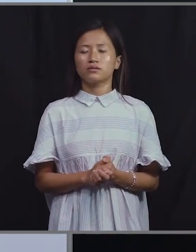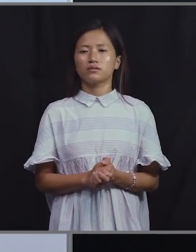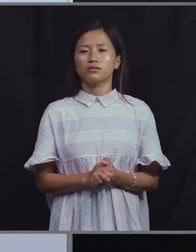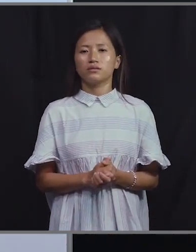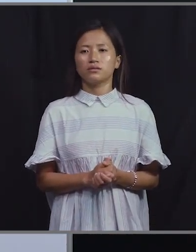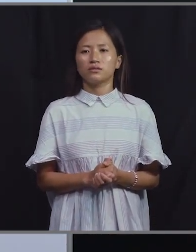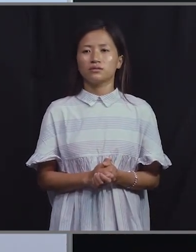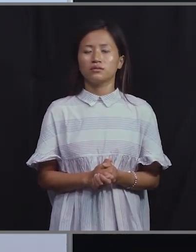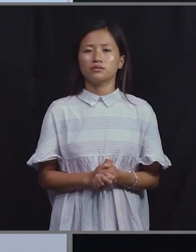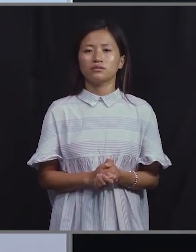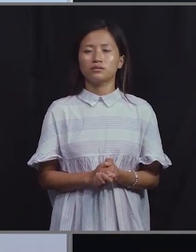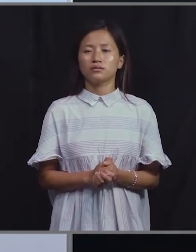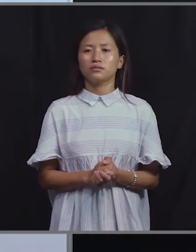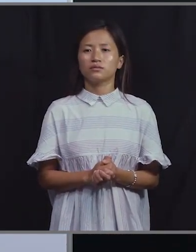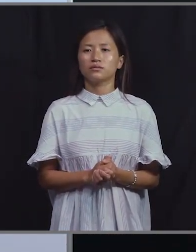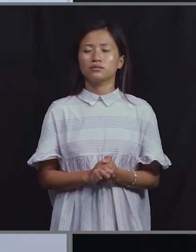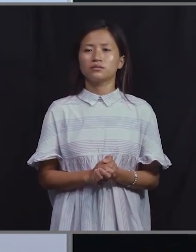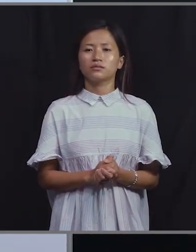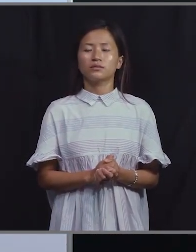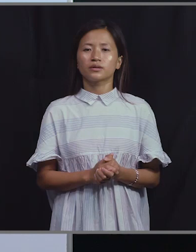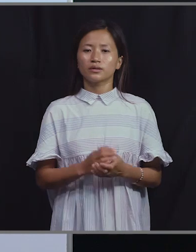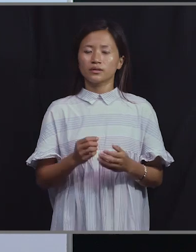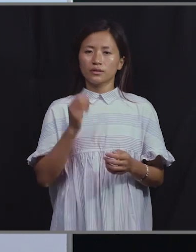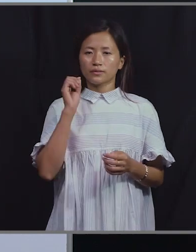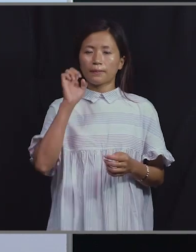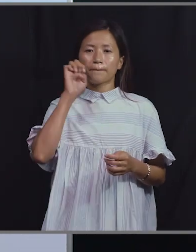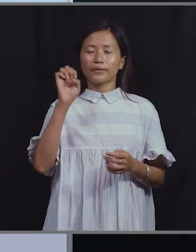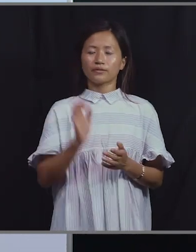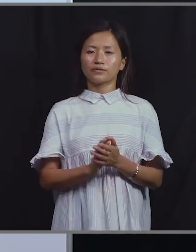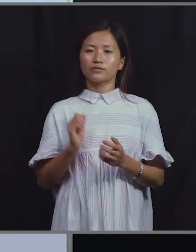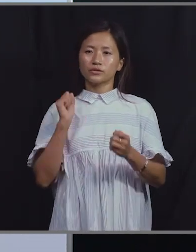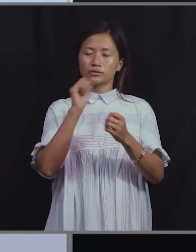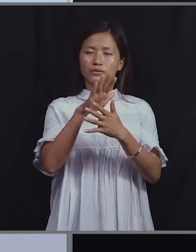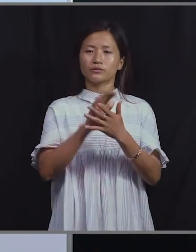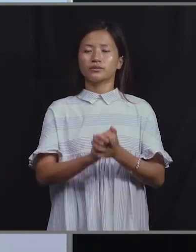Okay, Fidel Castro, he overthrew the Batista government.